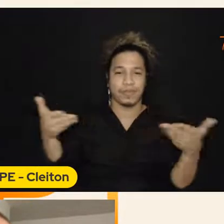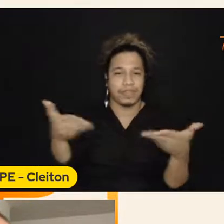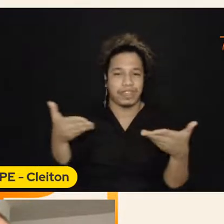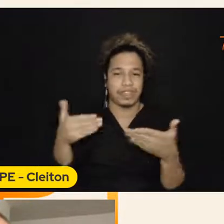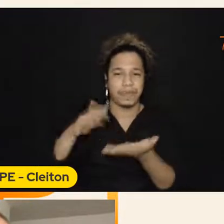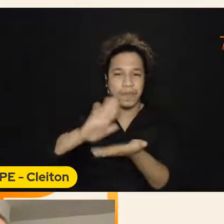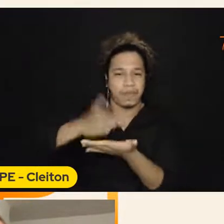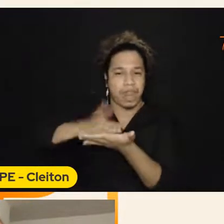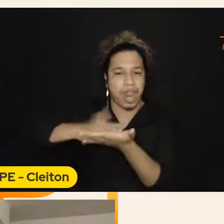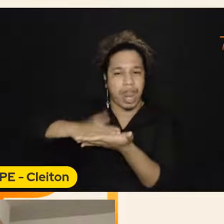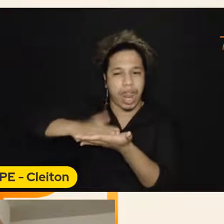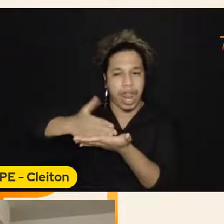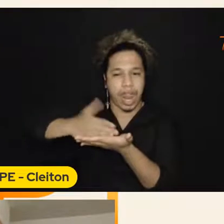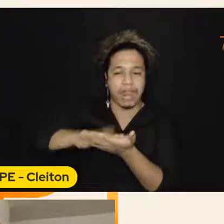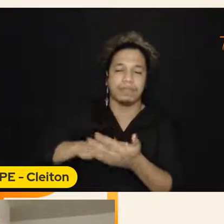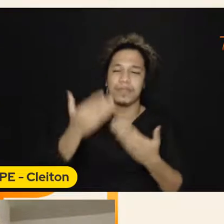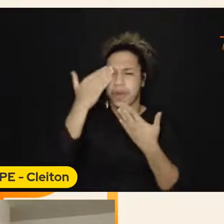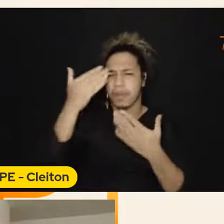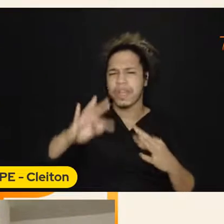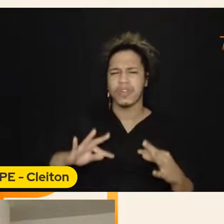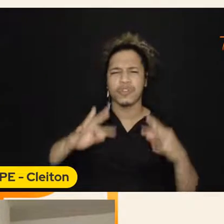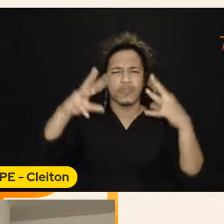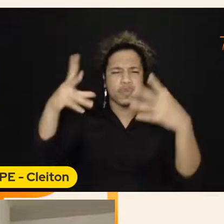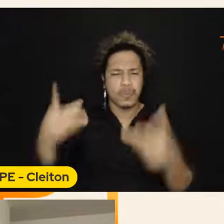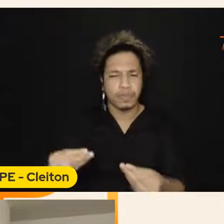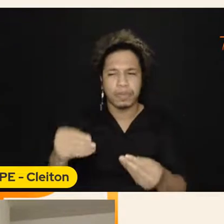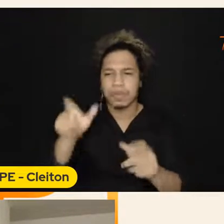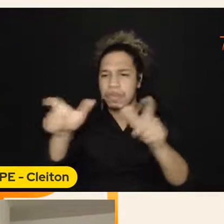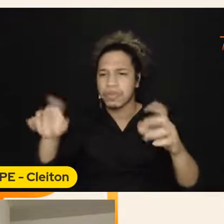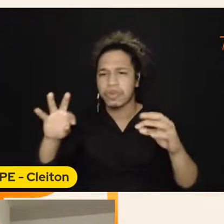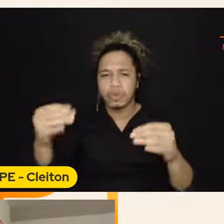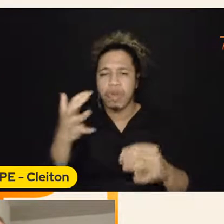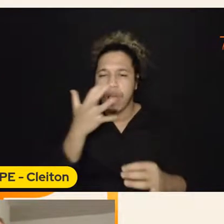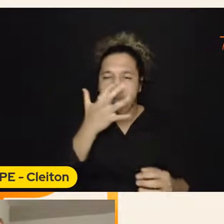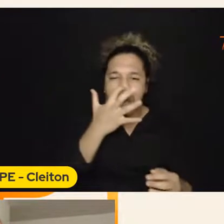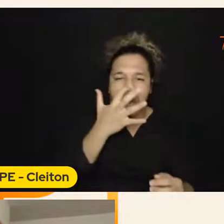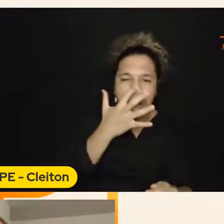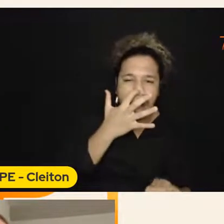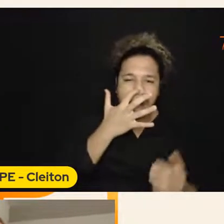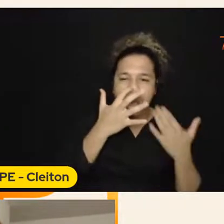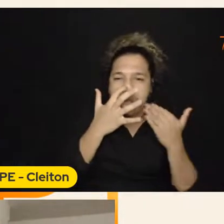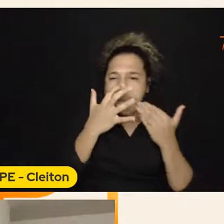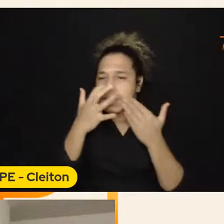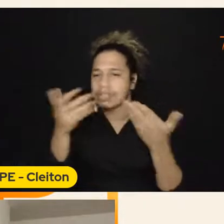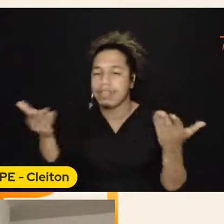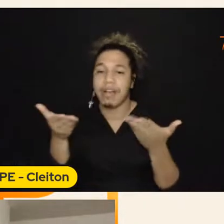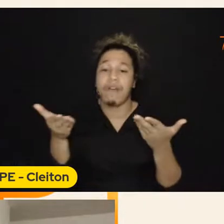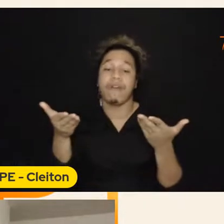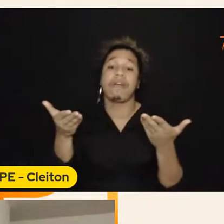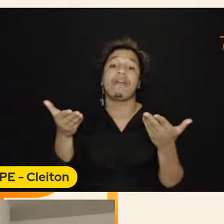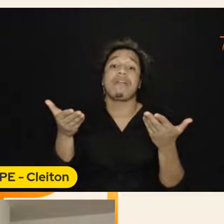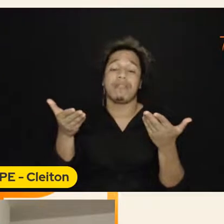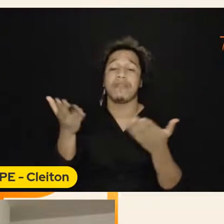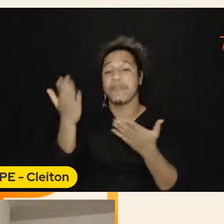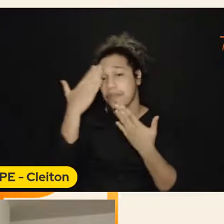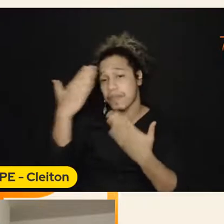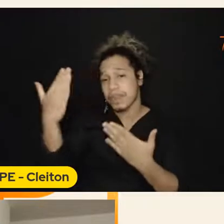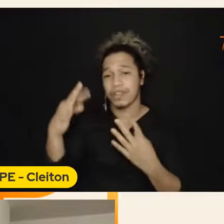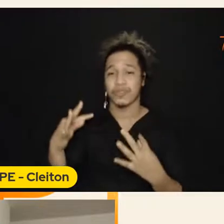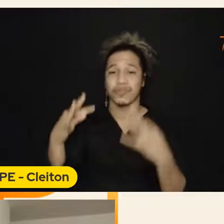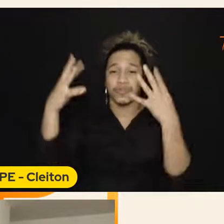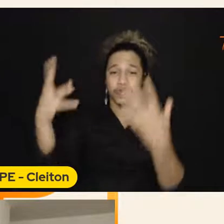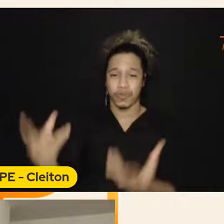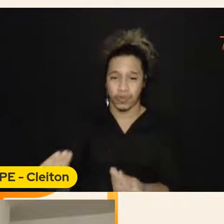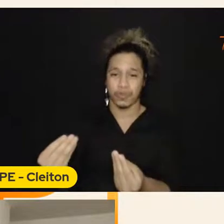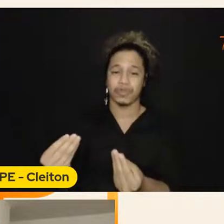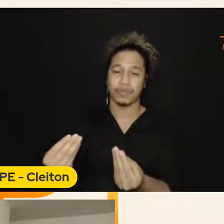And for all those listening to us and being here with us, thank you so much for